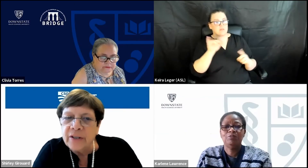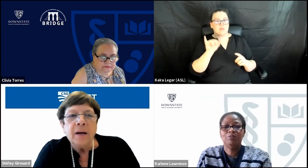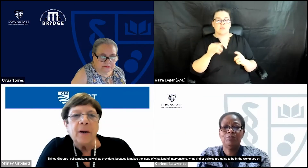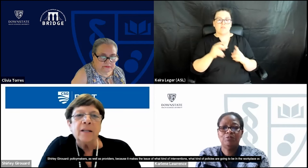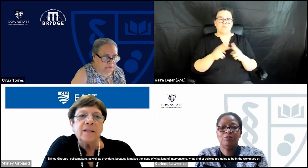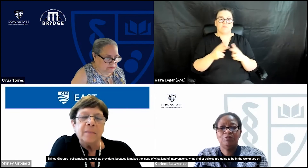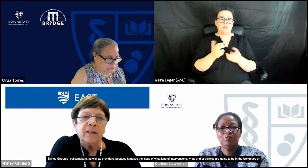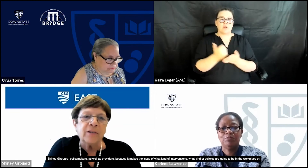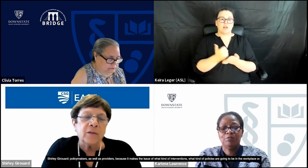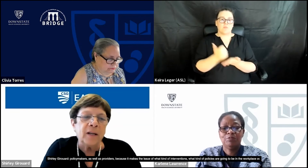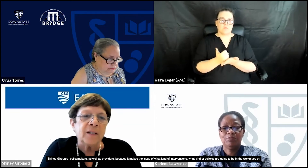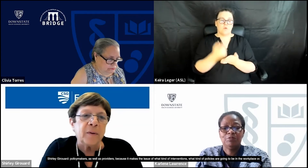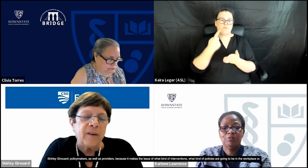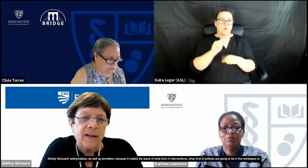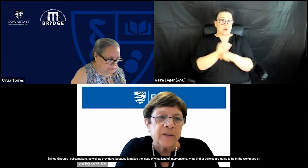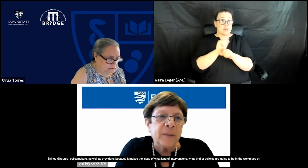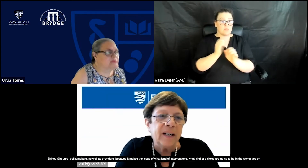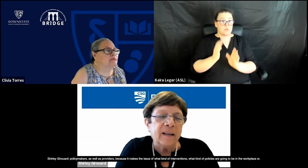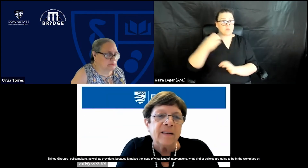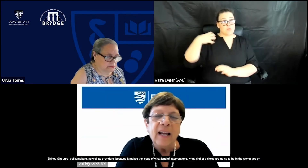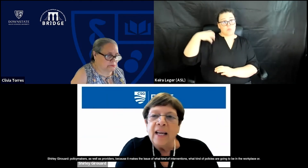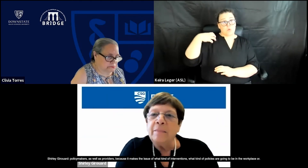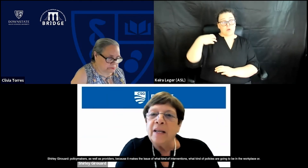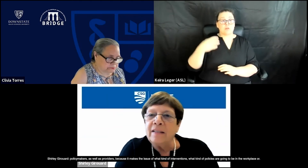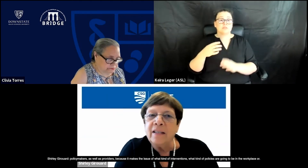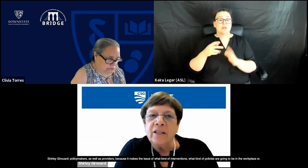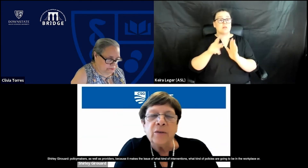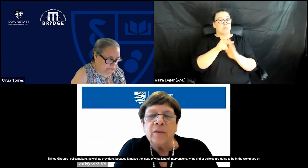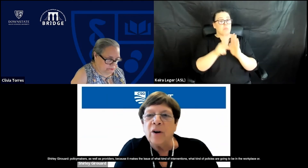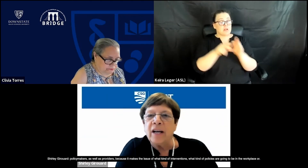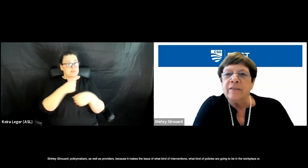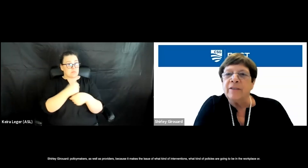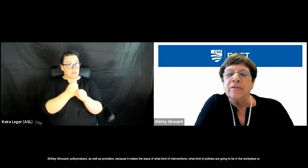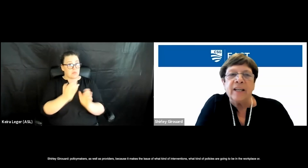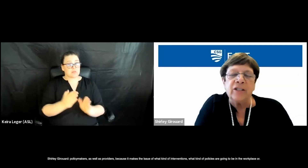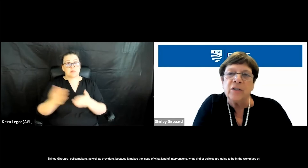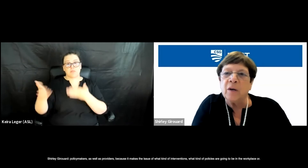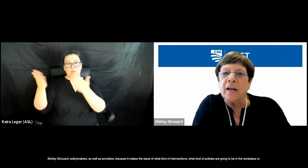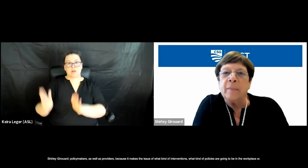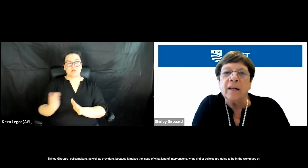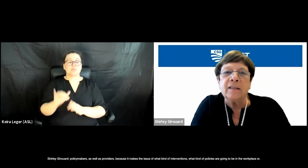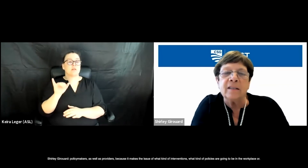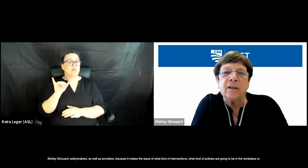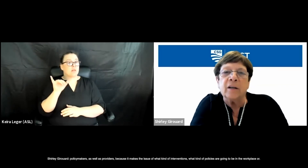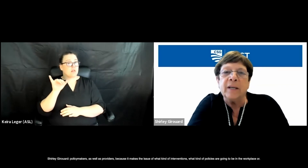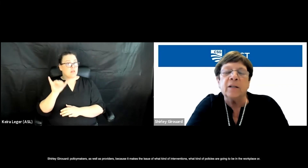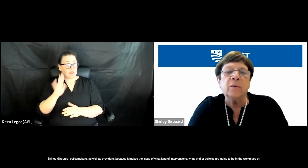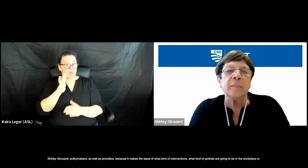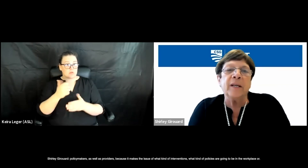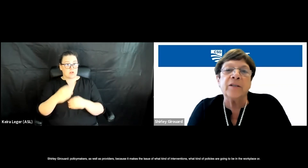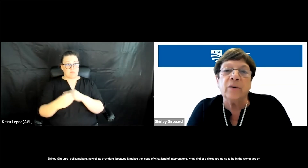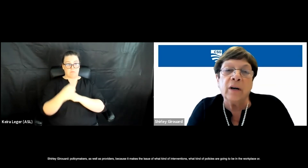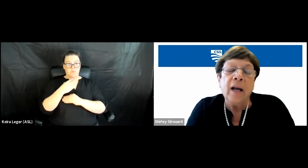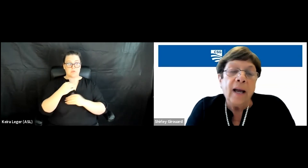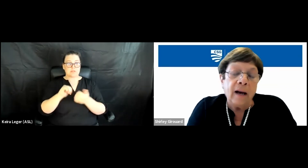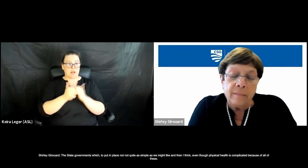employers, policymakers, as well as providers, because it makes the issue of what kind of interventions, what kind of policies are going to be in the